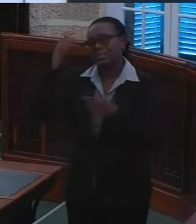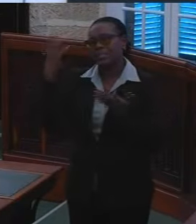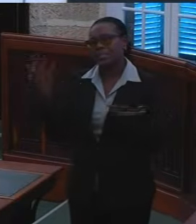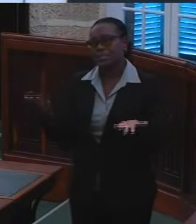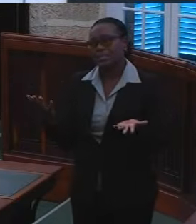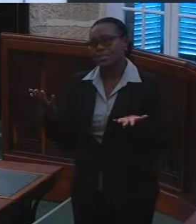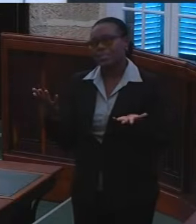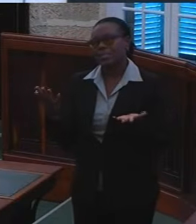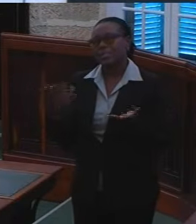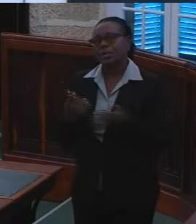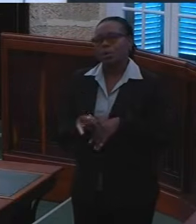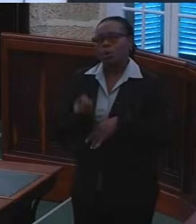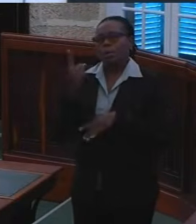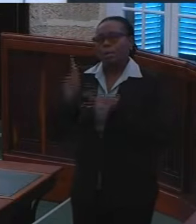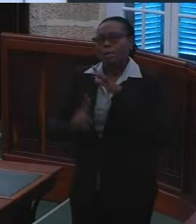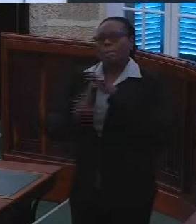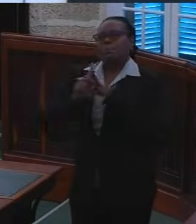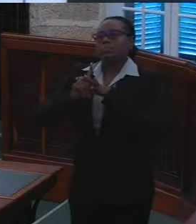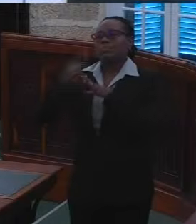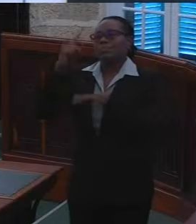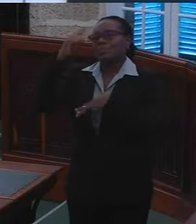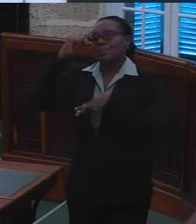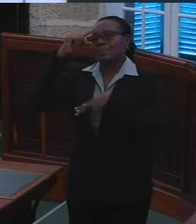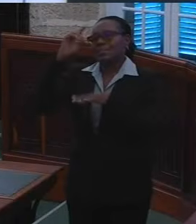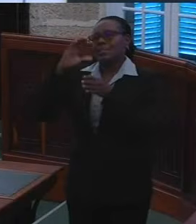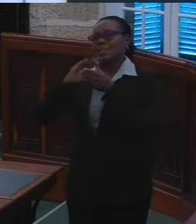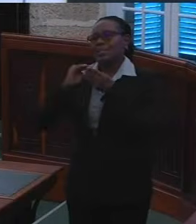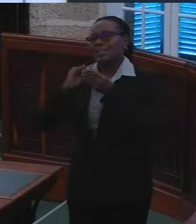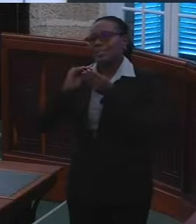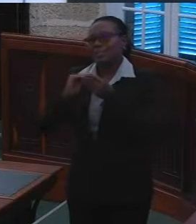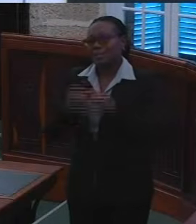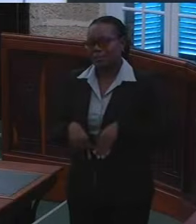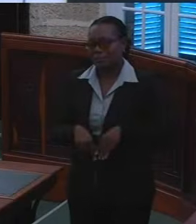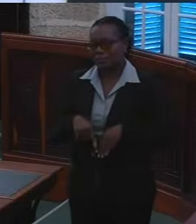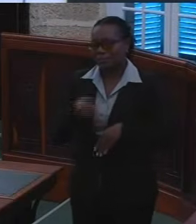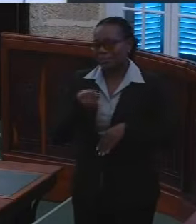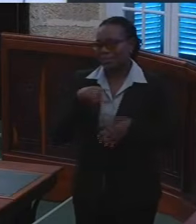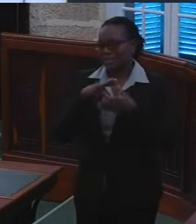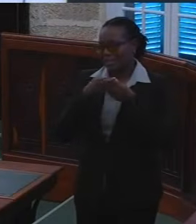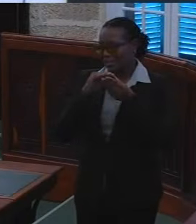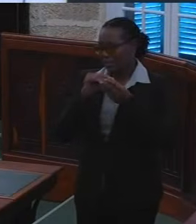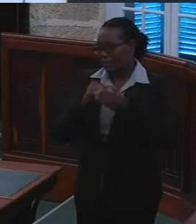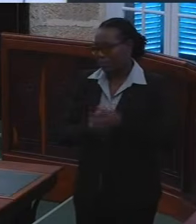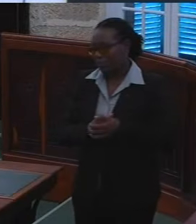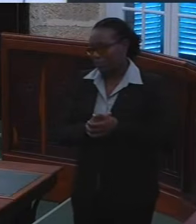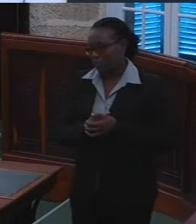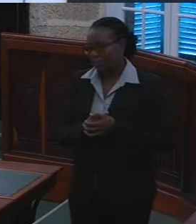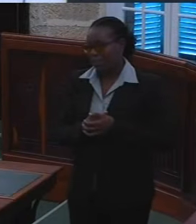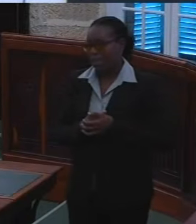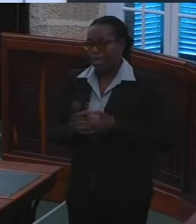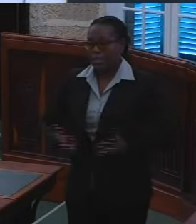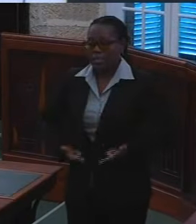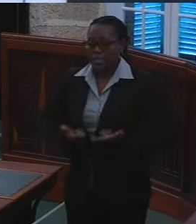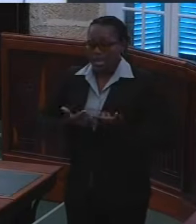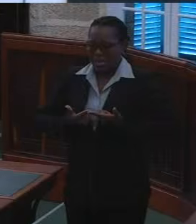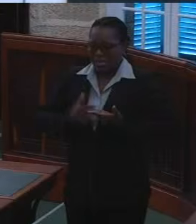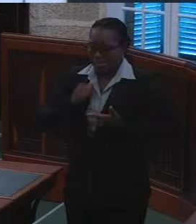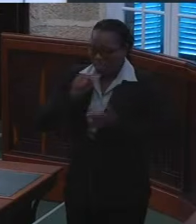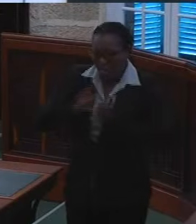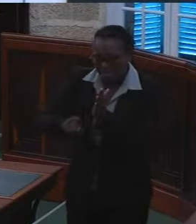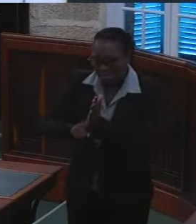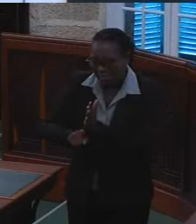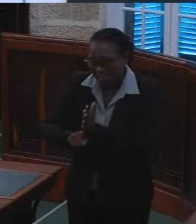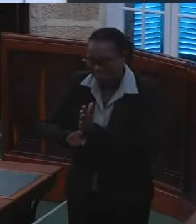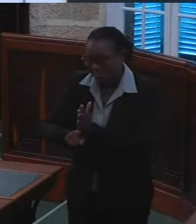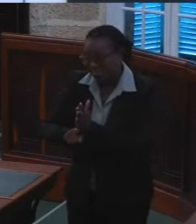the one thought that stayed with me was that by Socrates, where he said that the unexamined life is not worth living. In